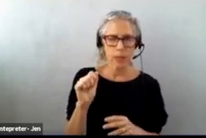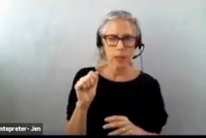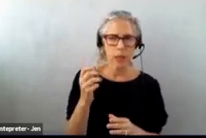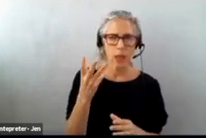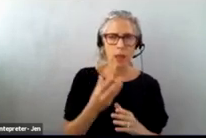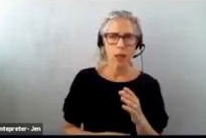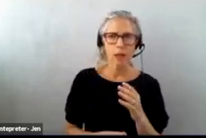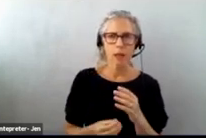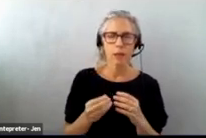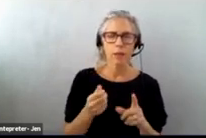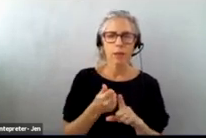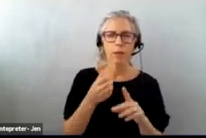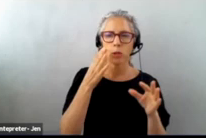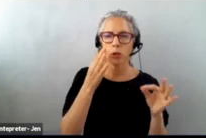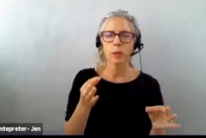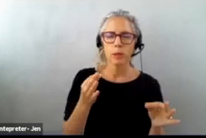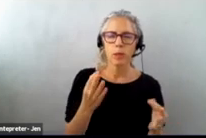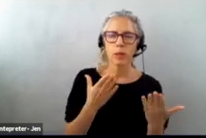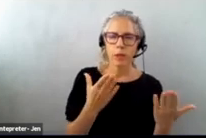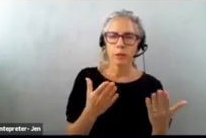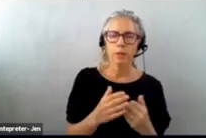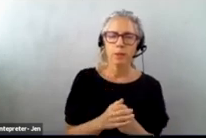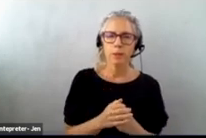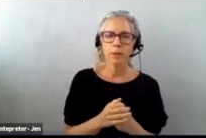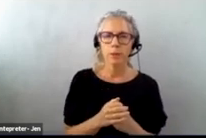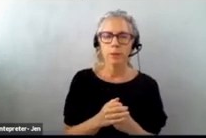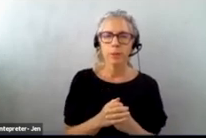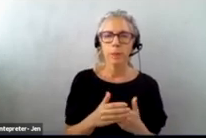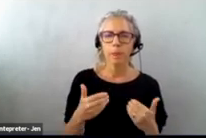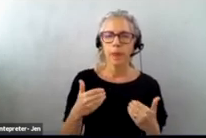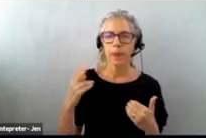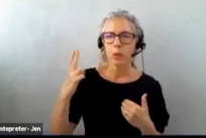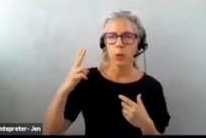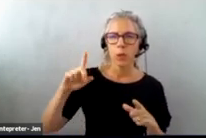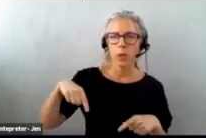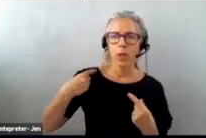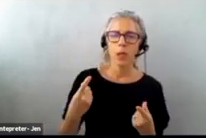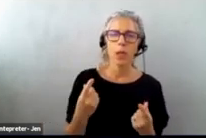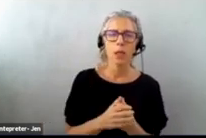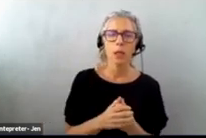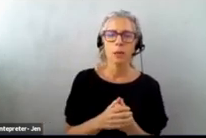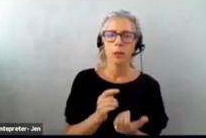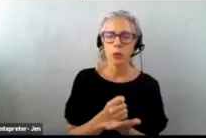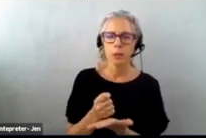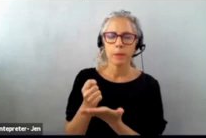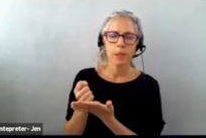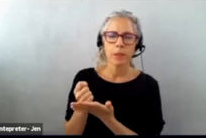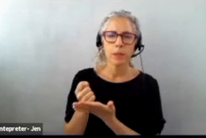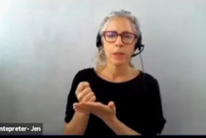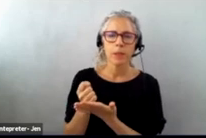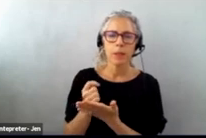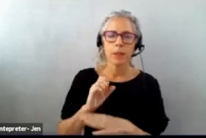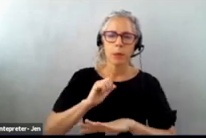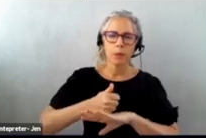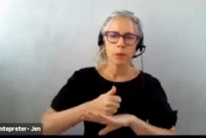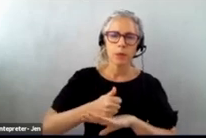of self-determination offered to them. There have historically been treatments that were implemented sort